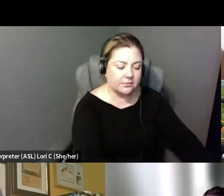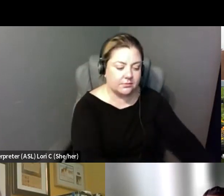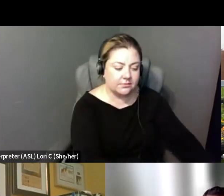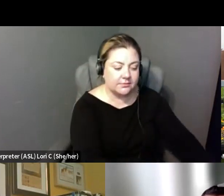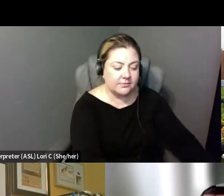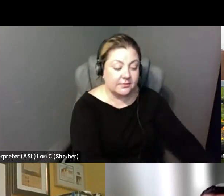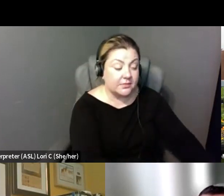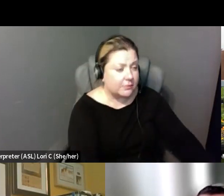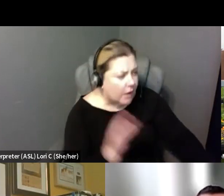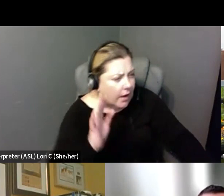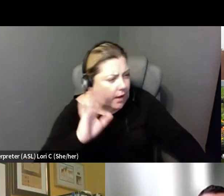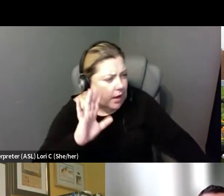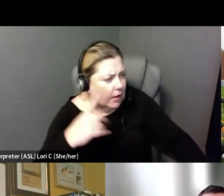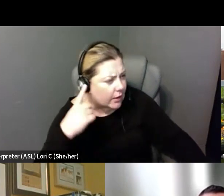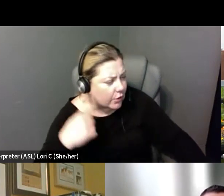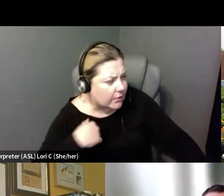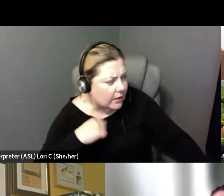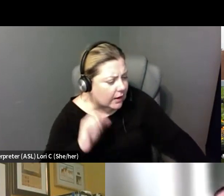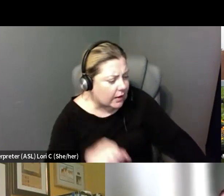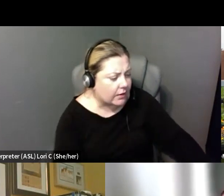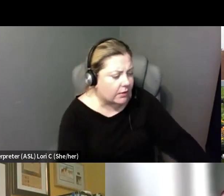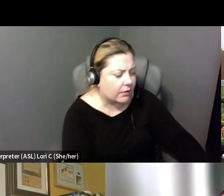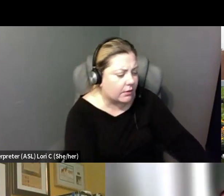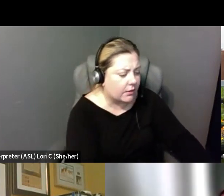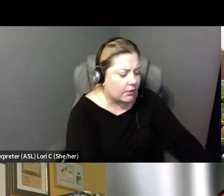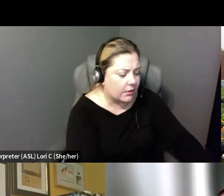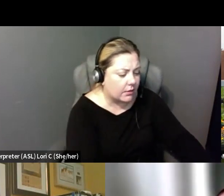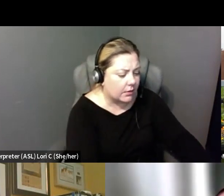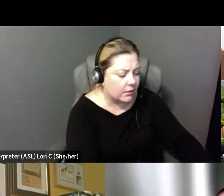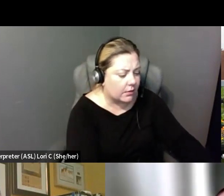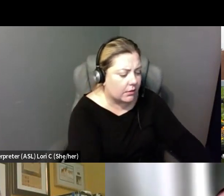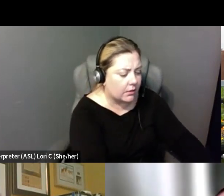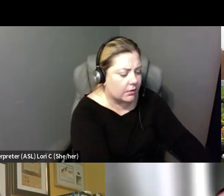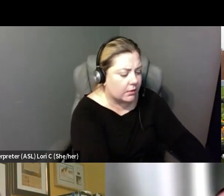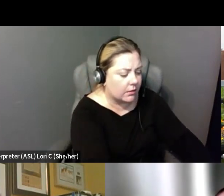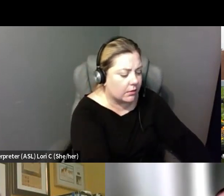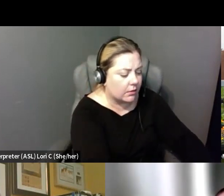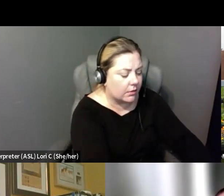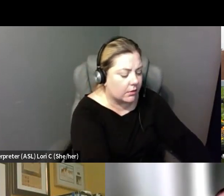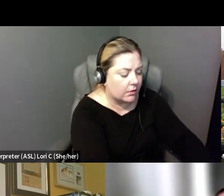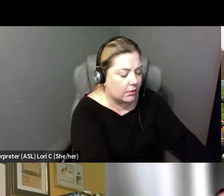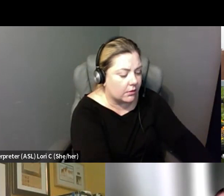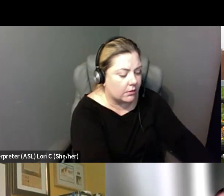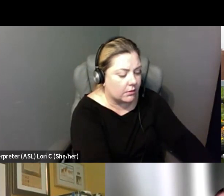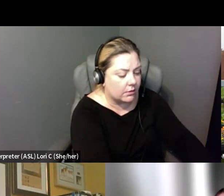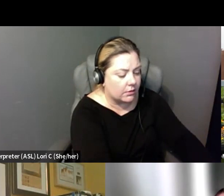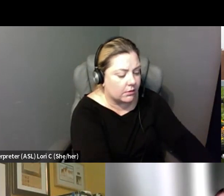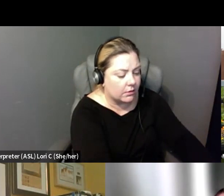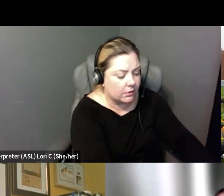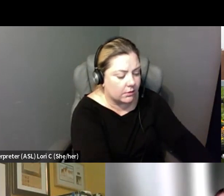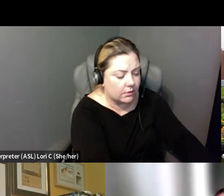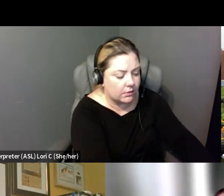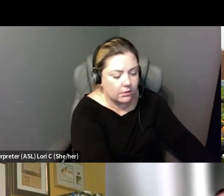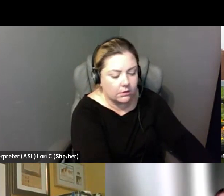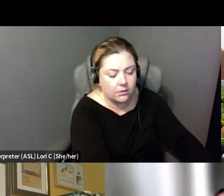Hi, can you hear me? Yeah, the question is that, are you seeing something like a huge mass settlements, like a